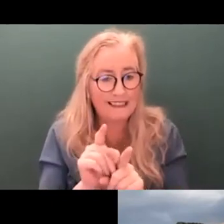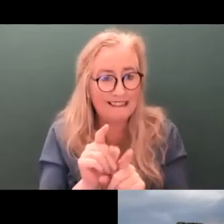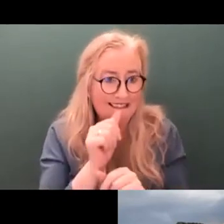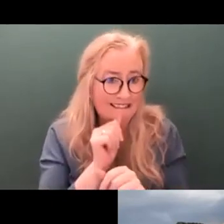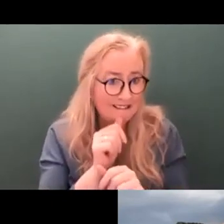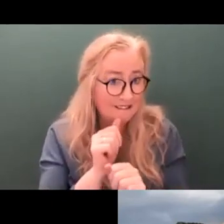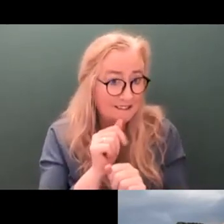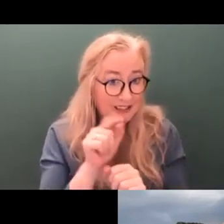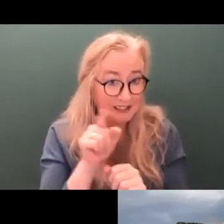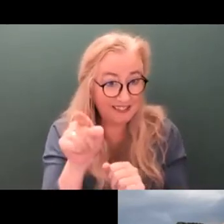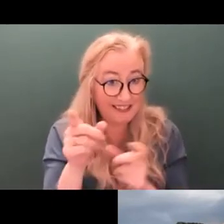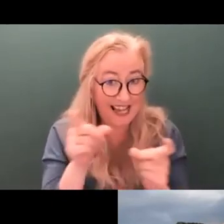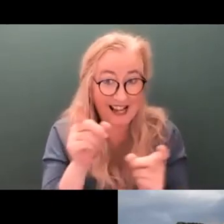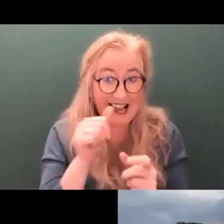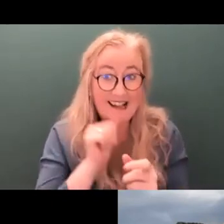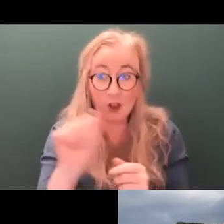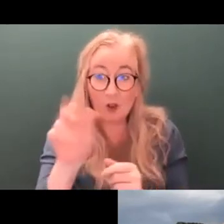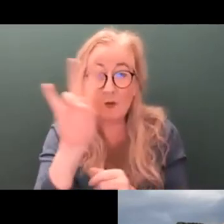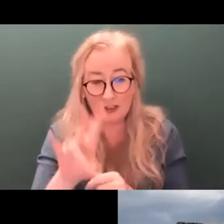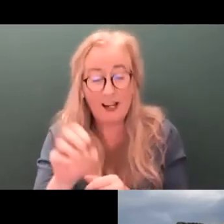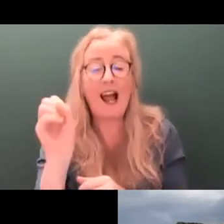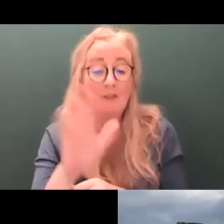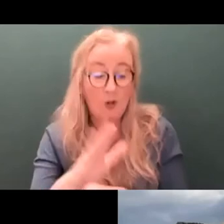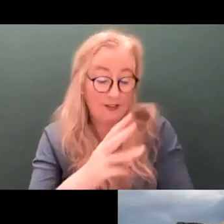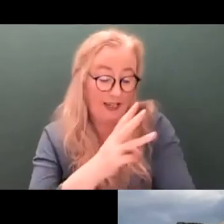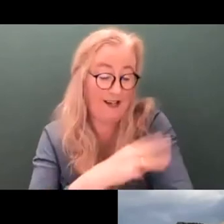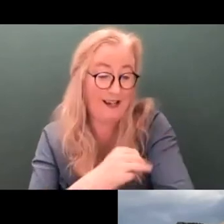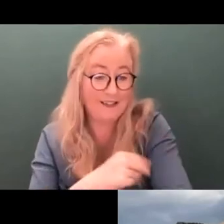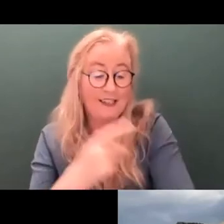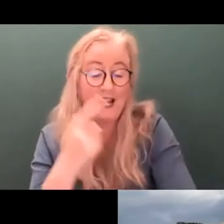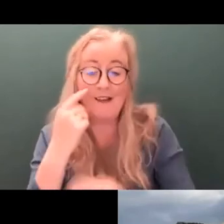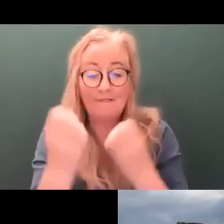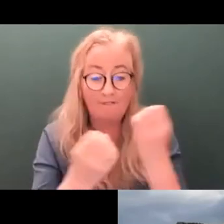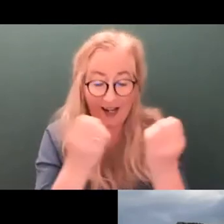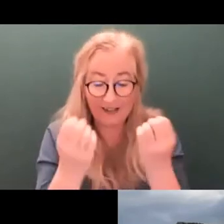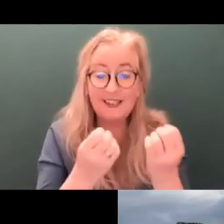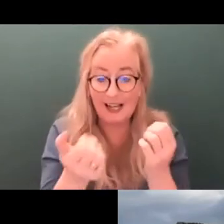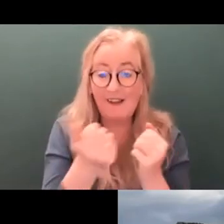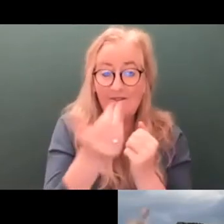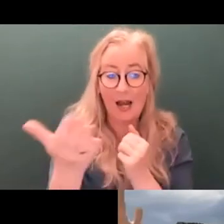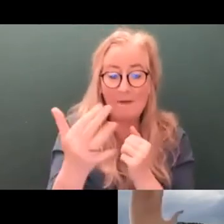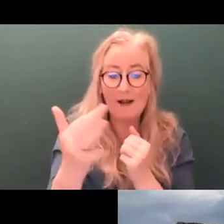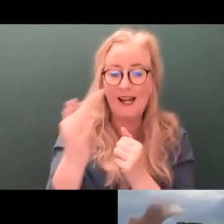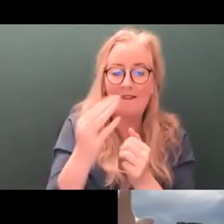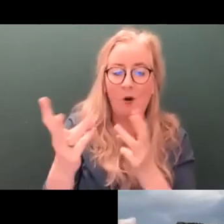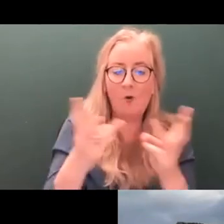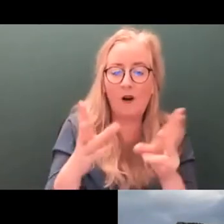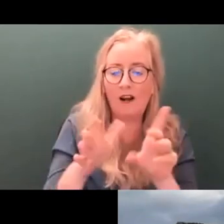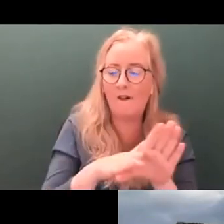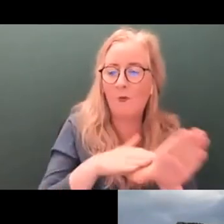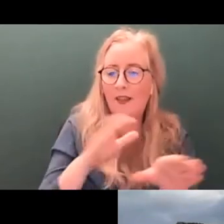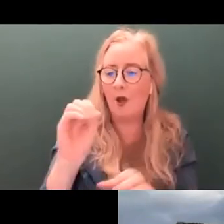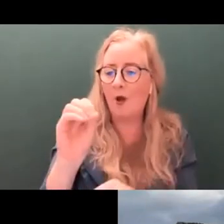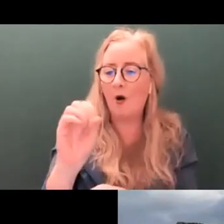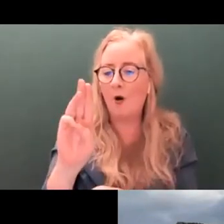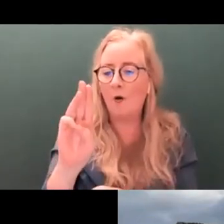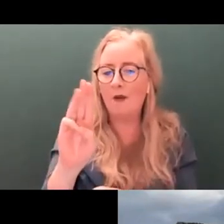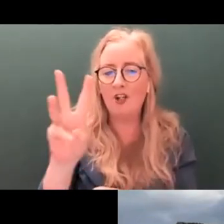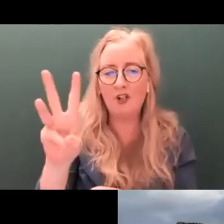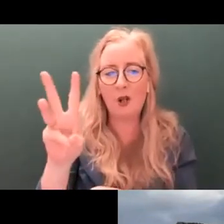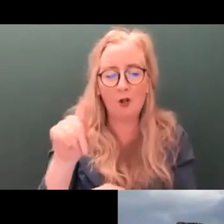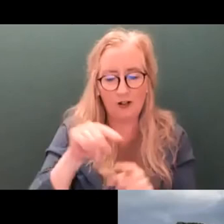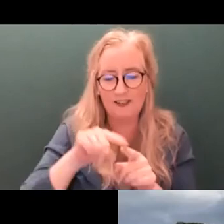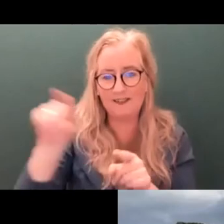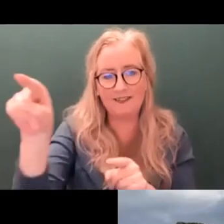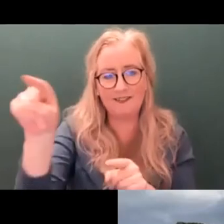question. Guard of vetting is obviously available. If you're working for the OPW, it'll come to the OPW or the